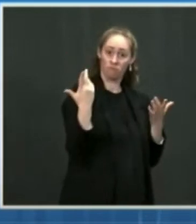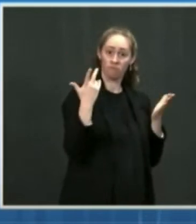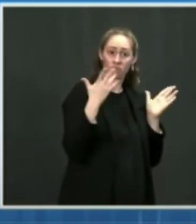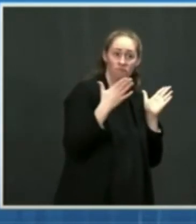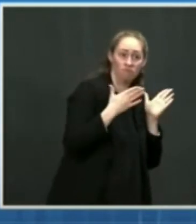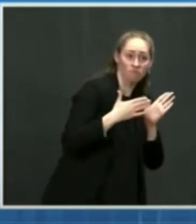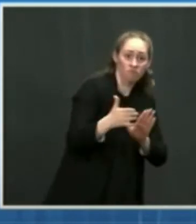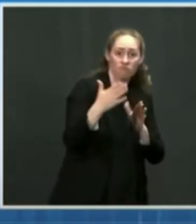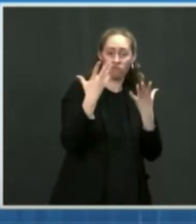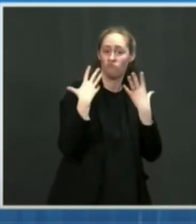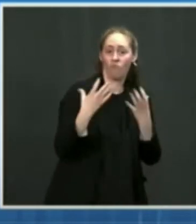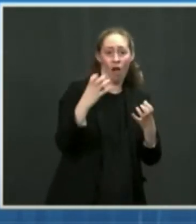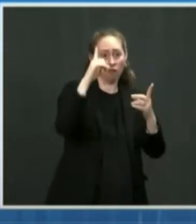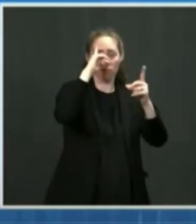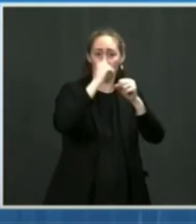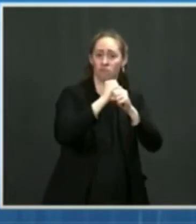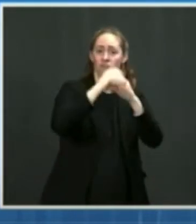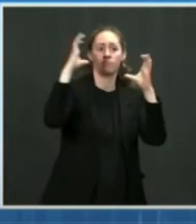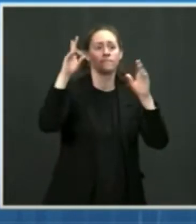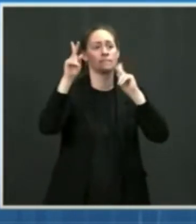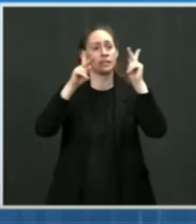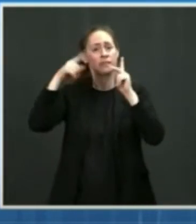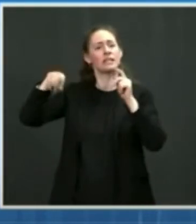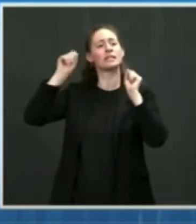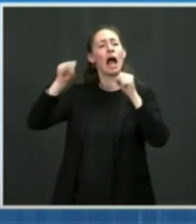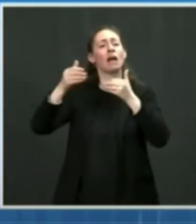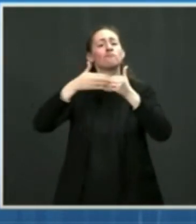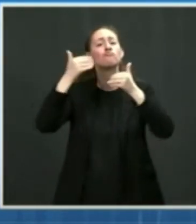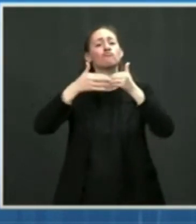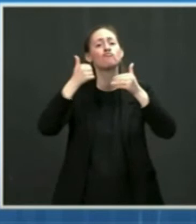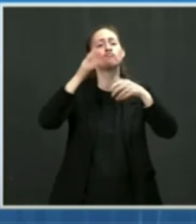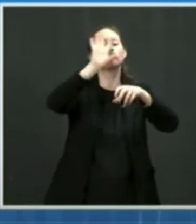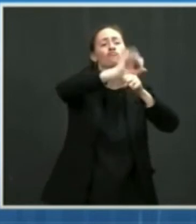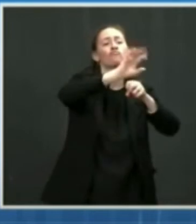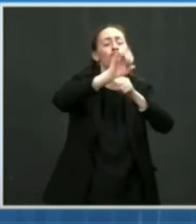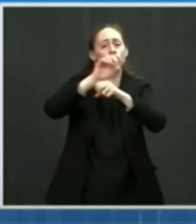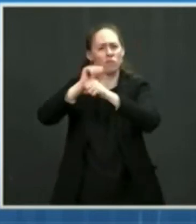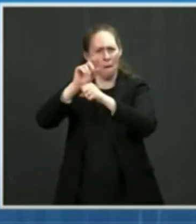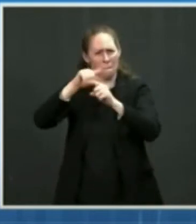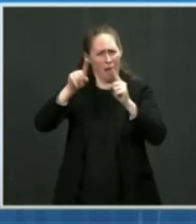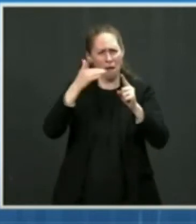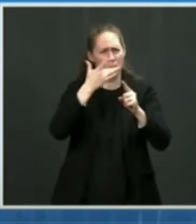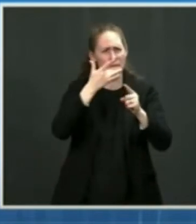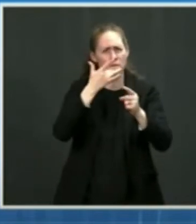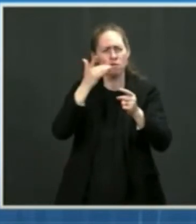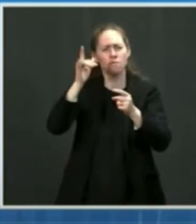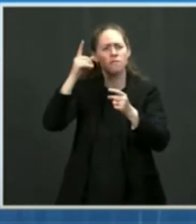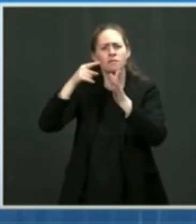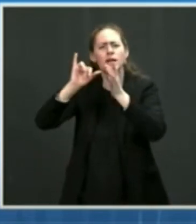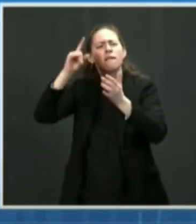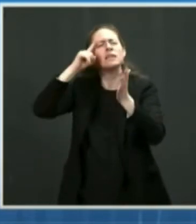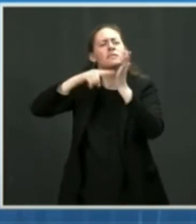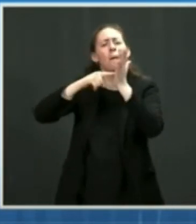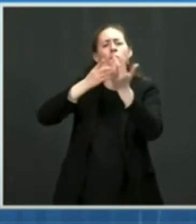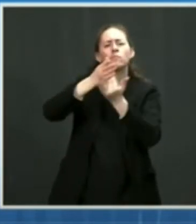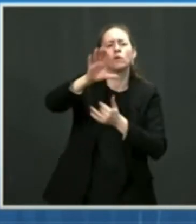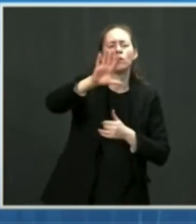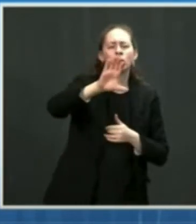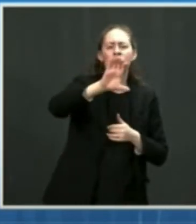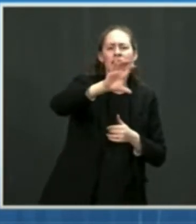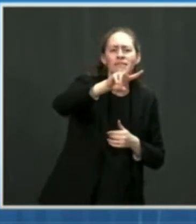book vaccine appointments directly through their local CVS or Walgreens or an